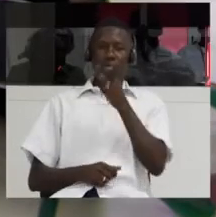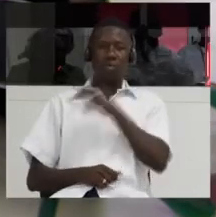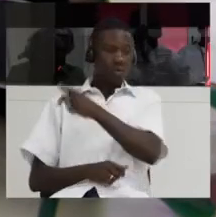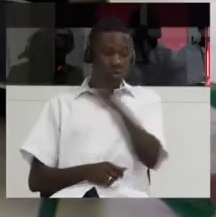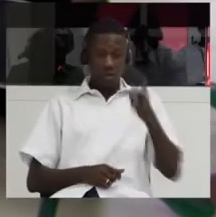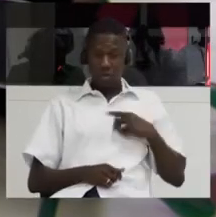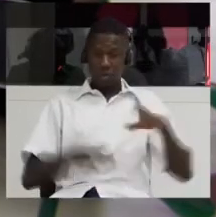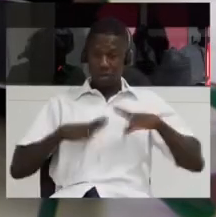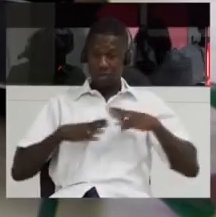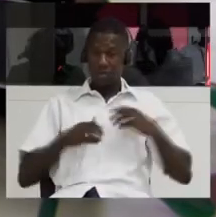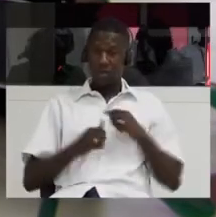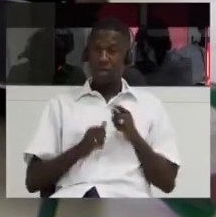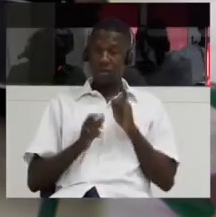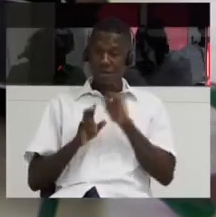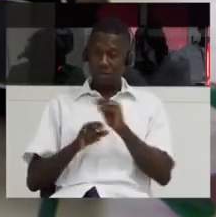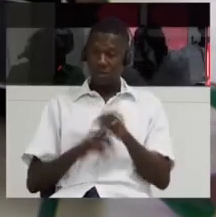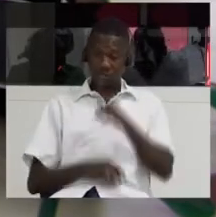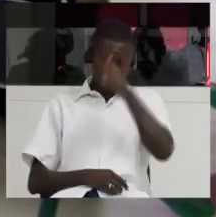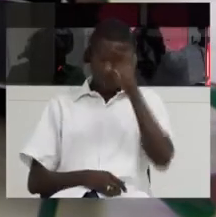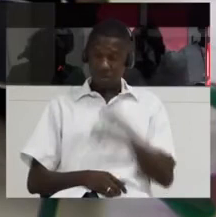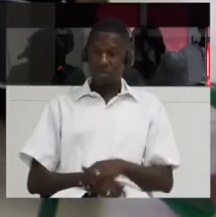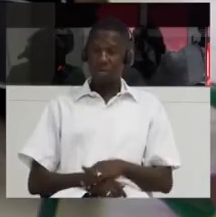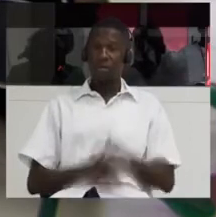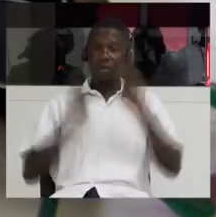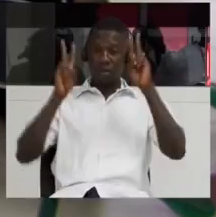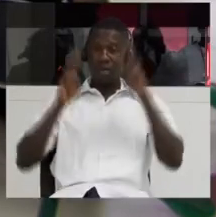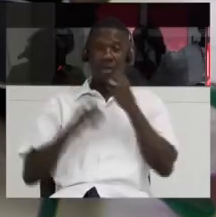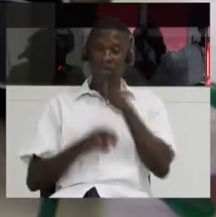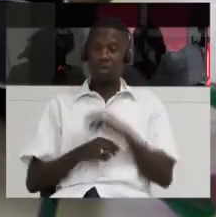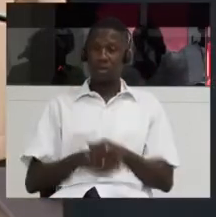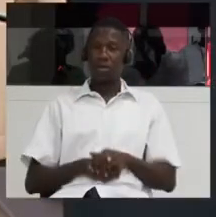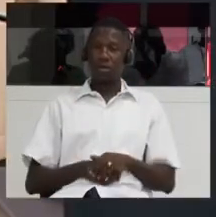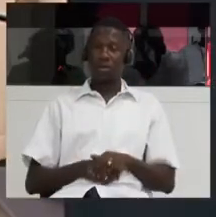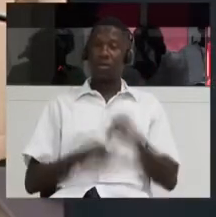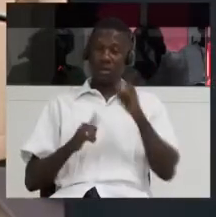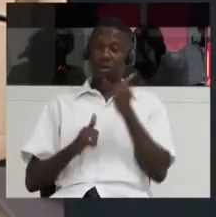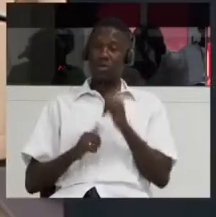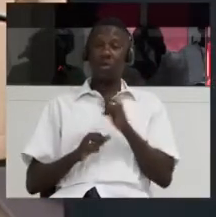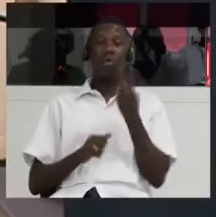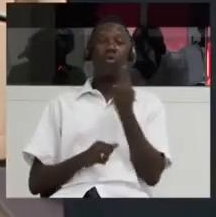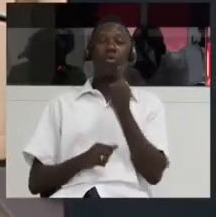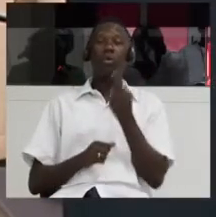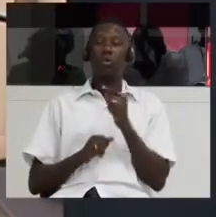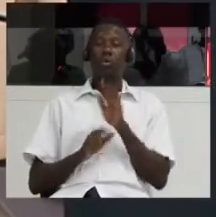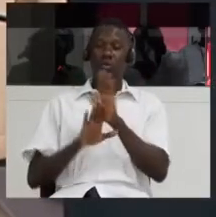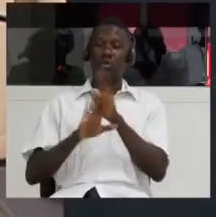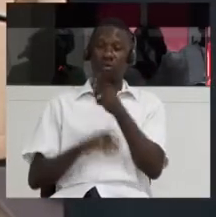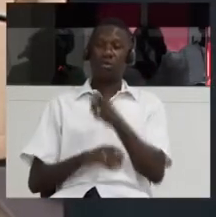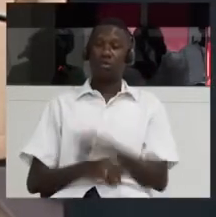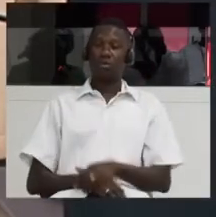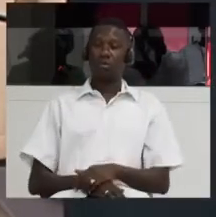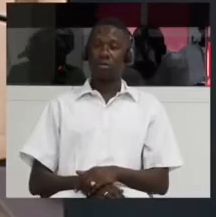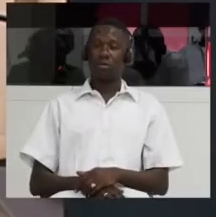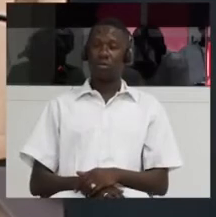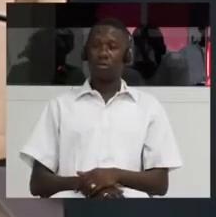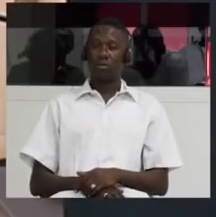So Sana Sabali responded, that sharp, small voice, "Yes, we are only waiting for you." The guy froze. He cannot even act, of course. He didn't. Who